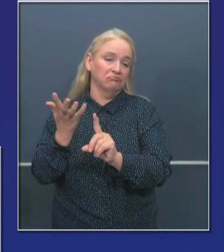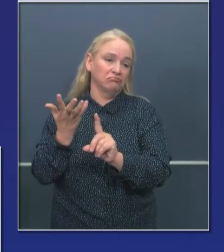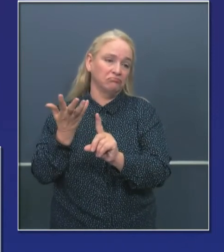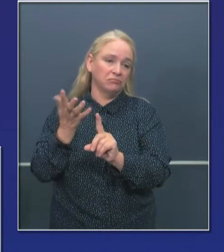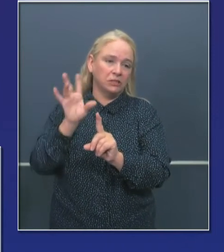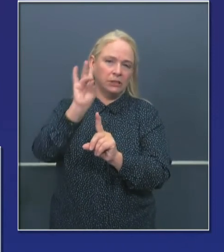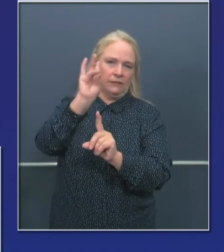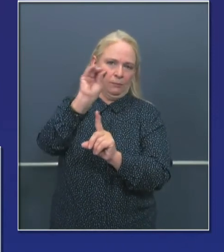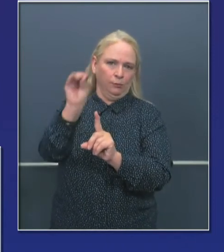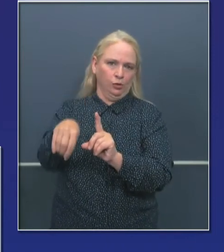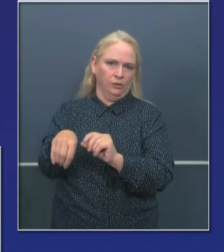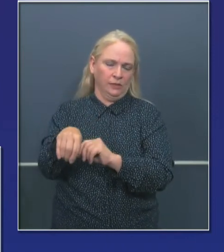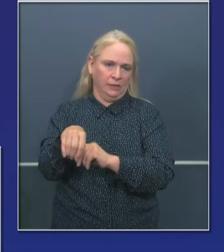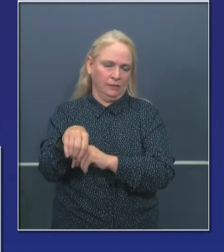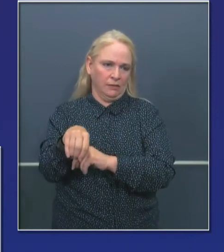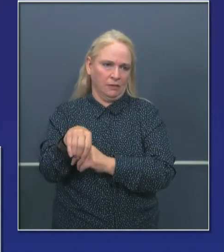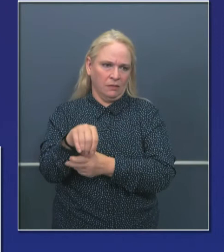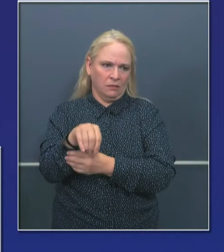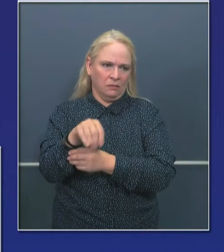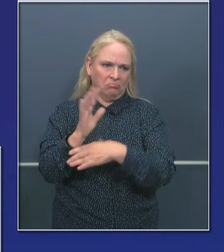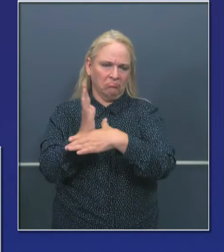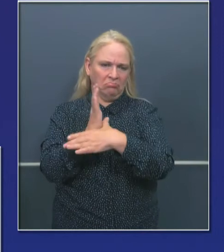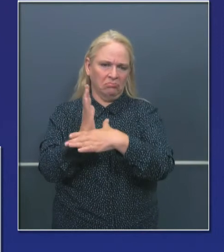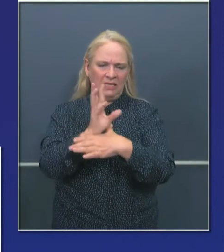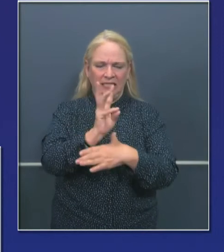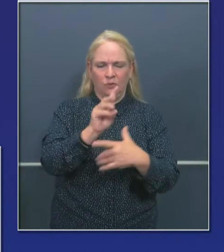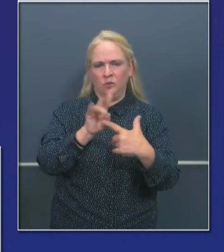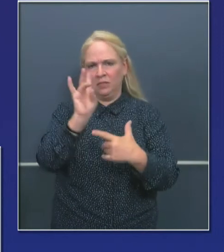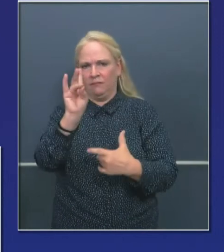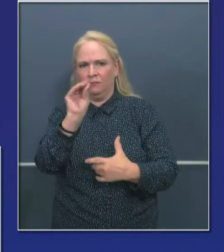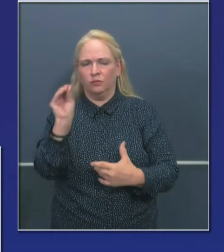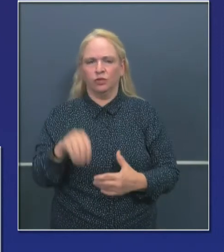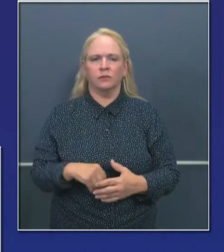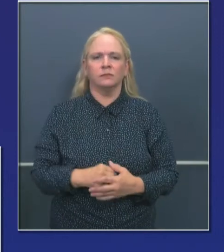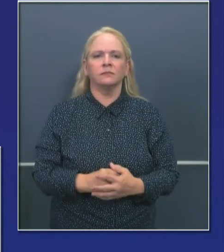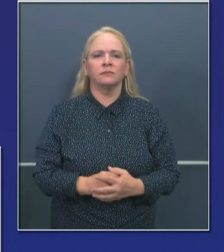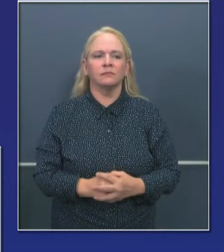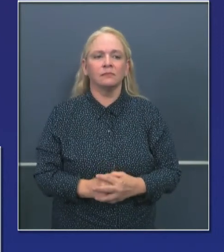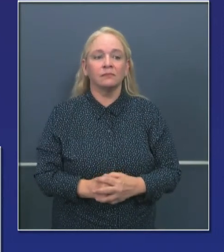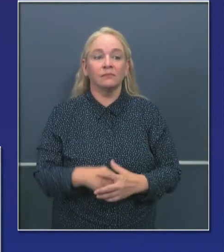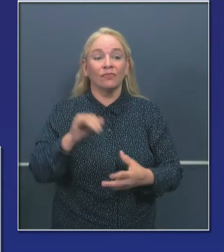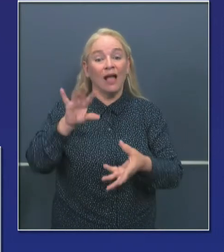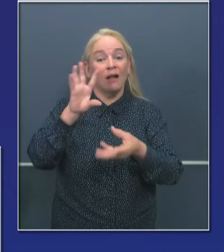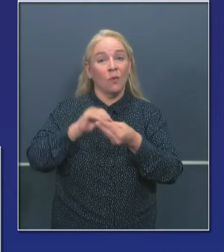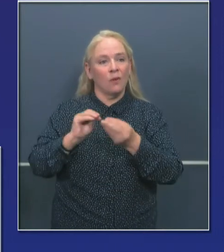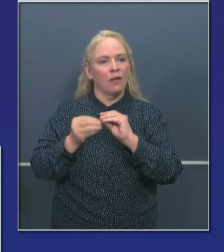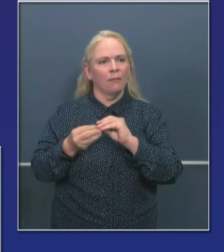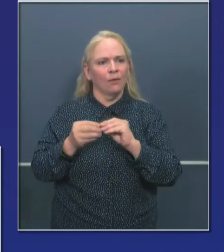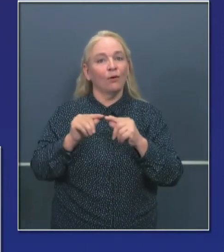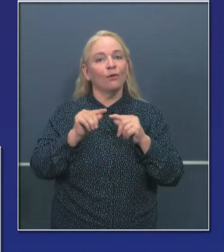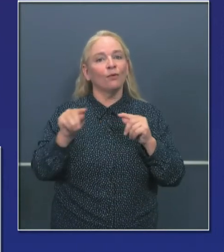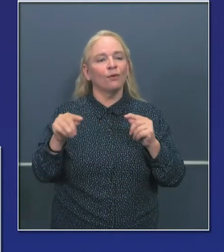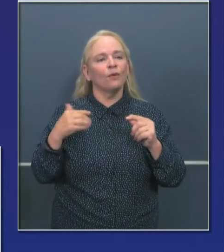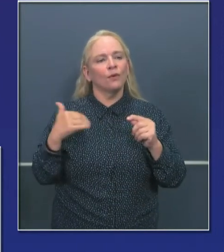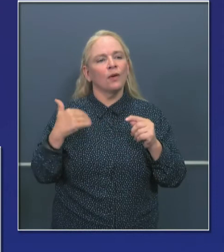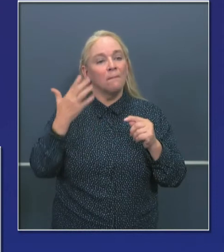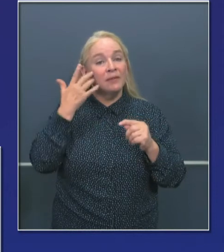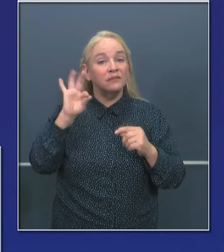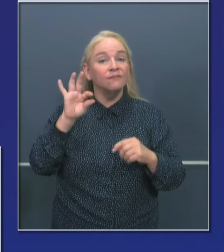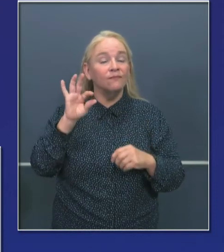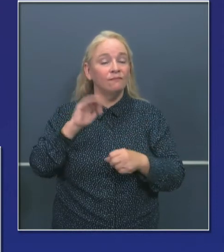7%, 6-7%. It's been rather consistent over the course of the last number of days moving in to last